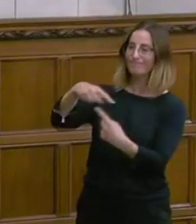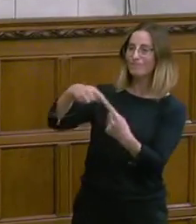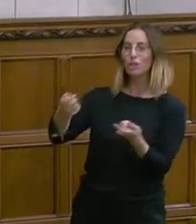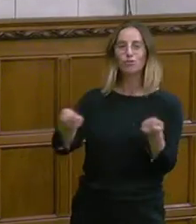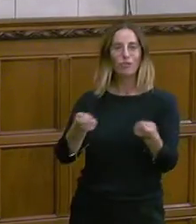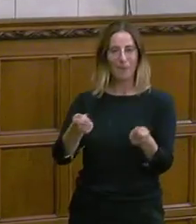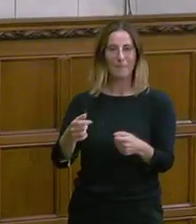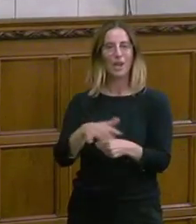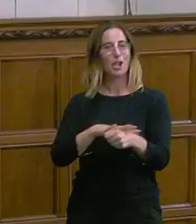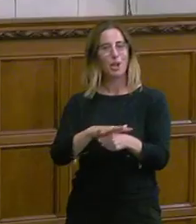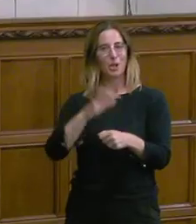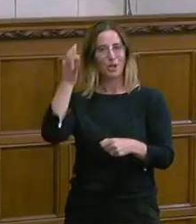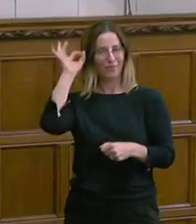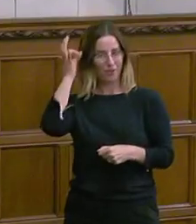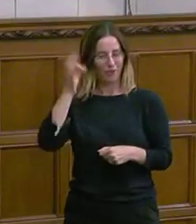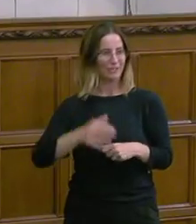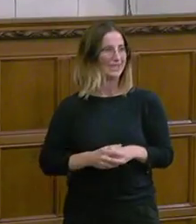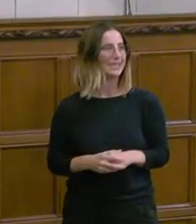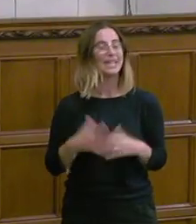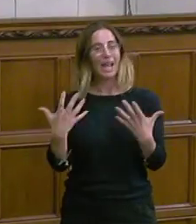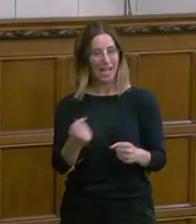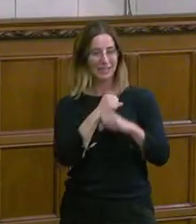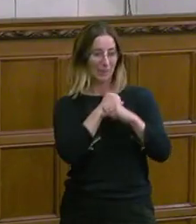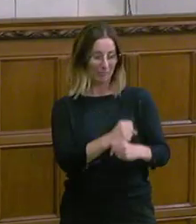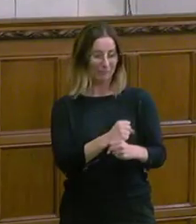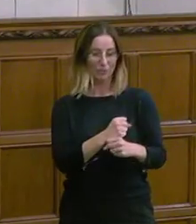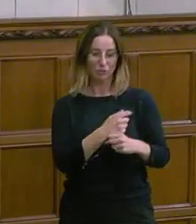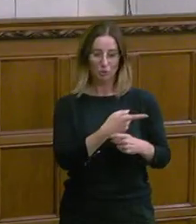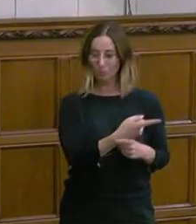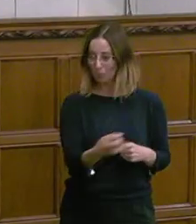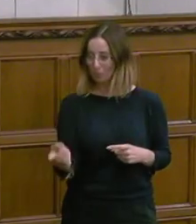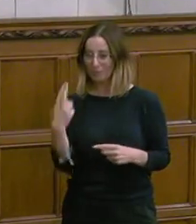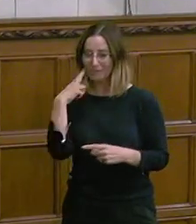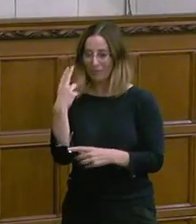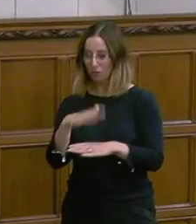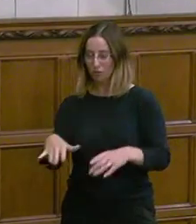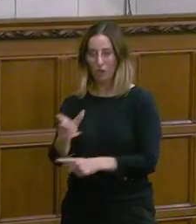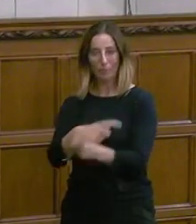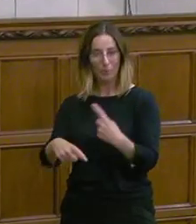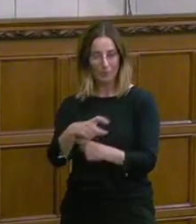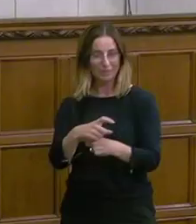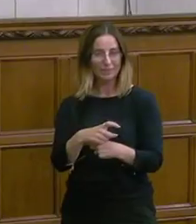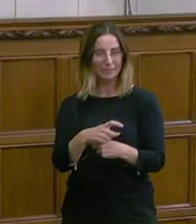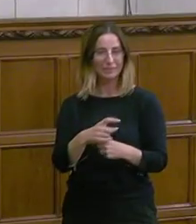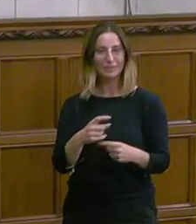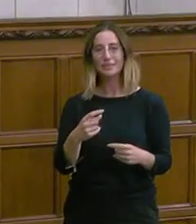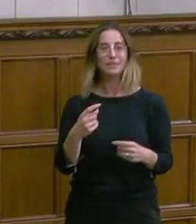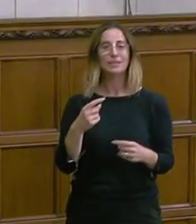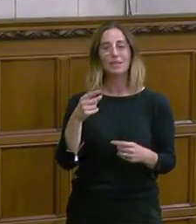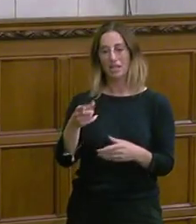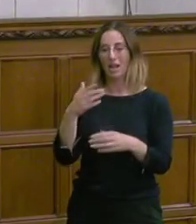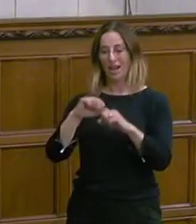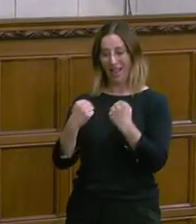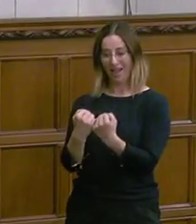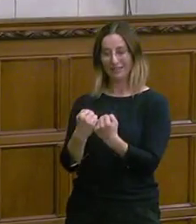by the local authority of South Lanarkshire, which has a commitment to deaf children in our community. Pupils work in classes of no more than 6